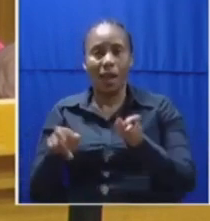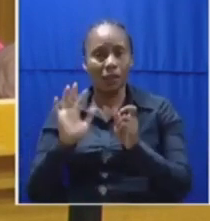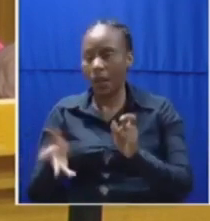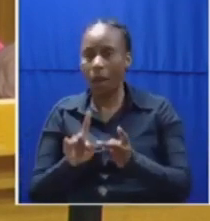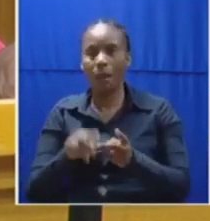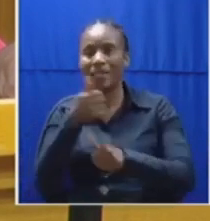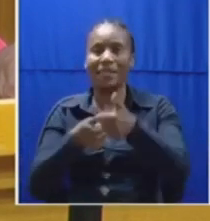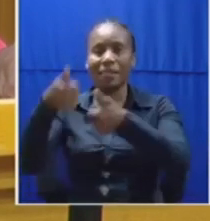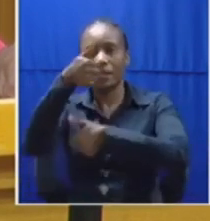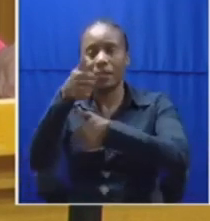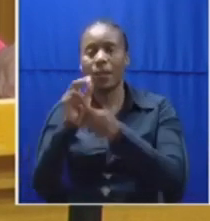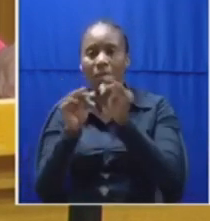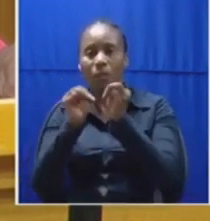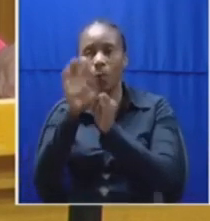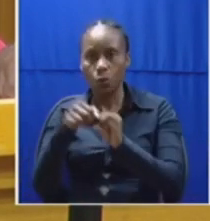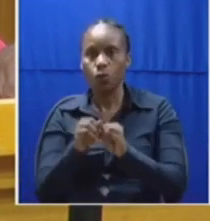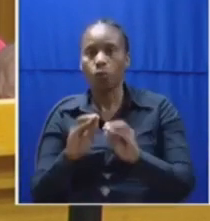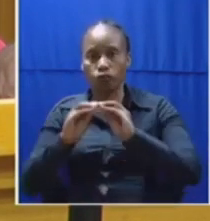too, and to have